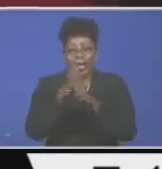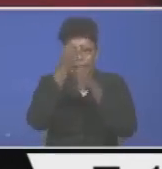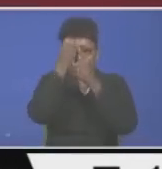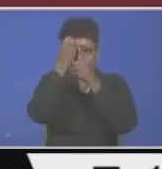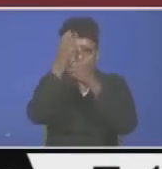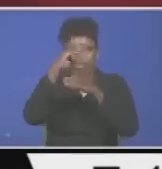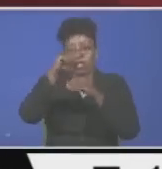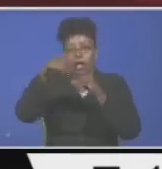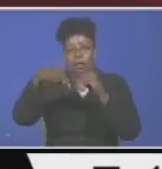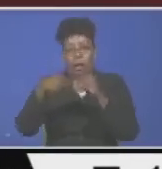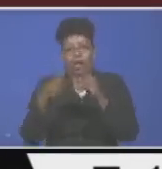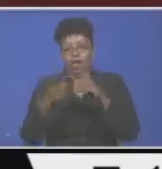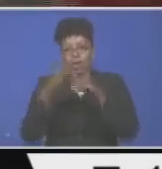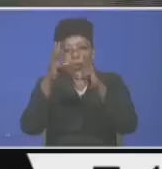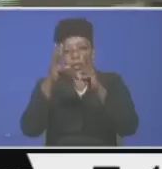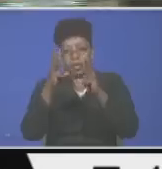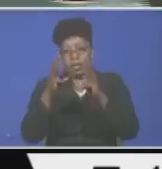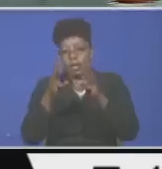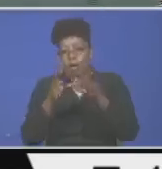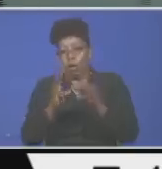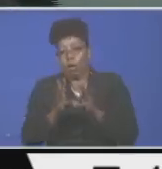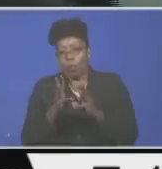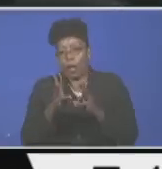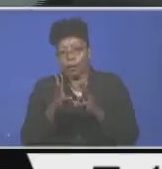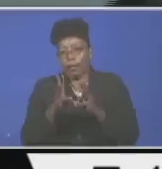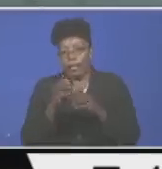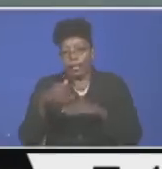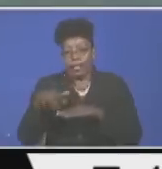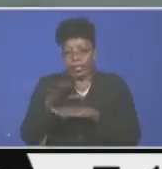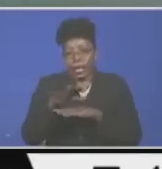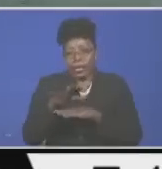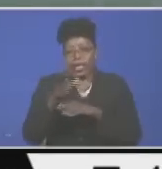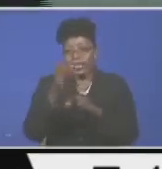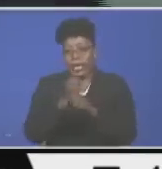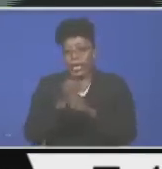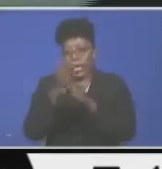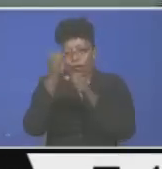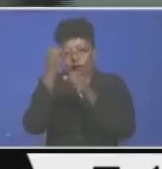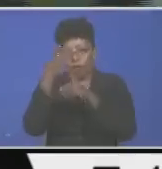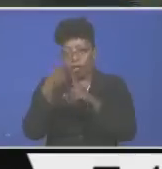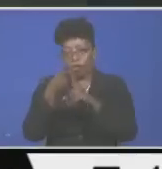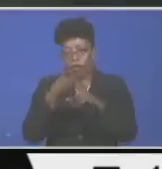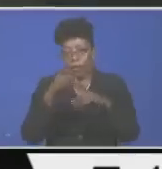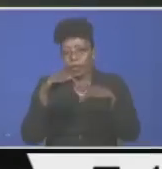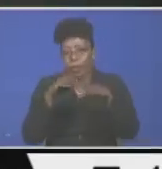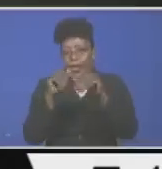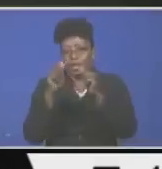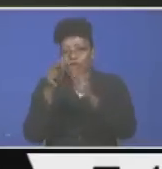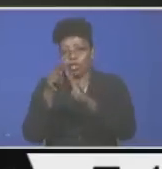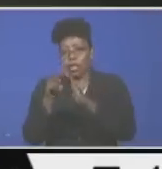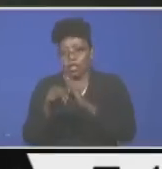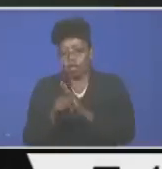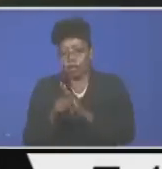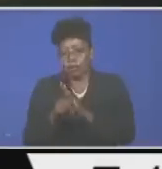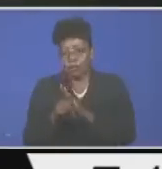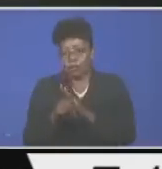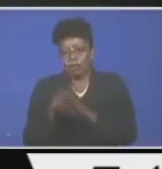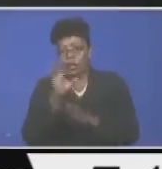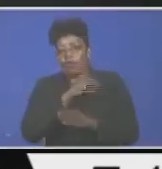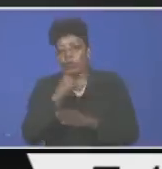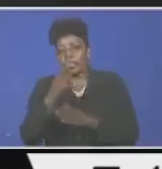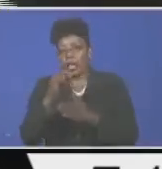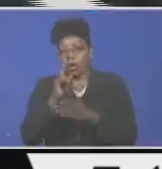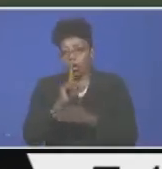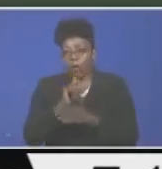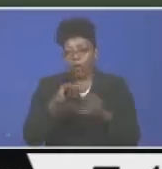information about through its website. While not detailing specific information from the meeting with the Clearing Banks Association, Minister Fowlkes says one of the